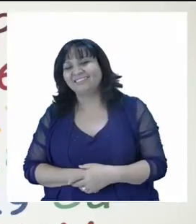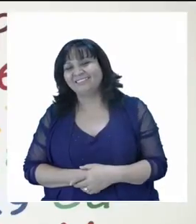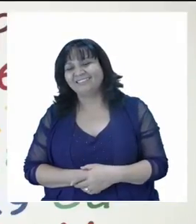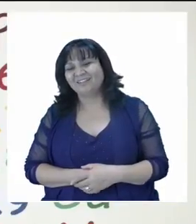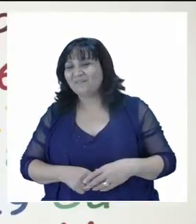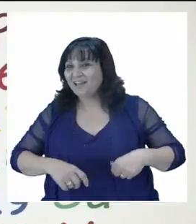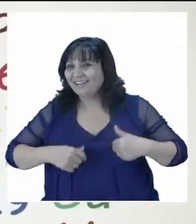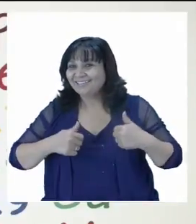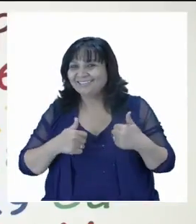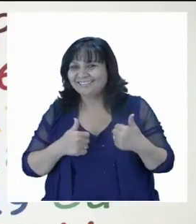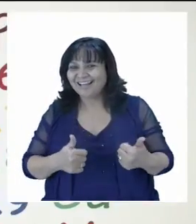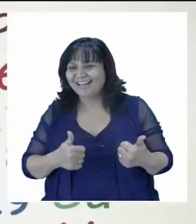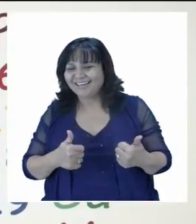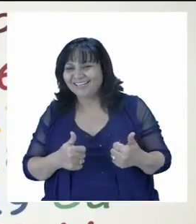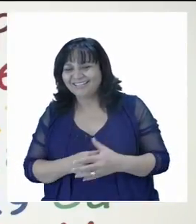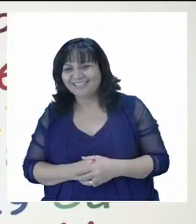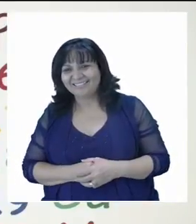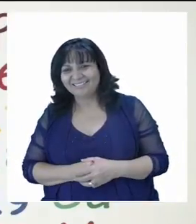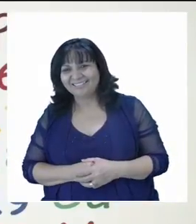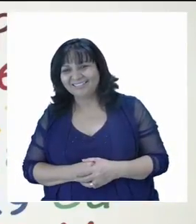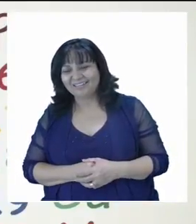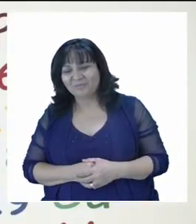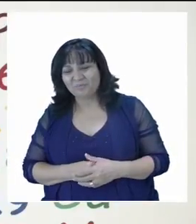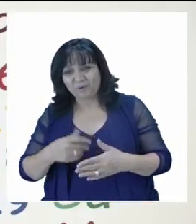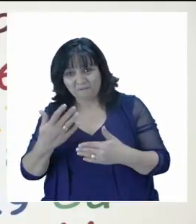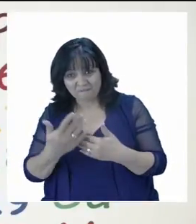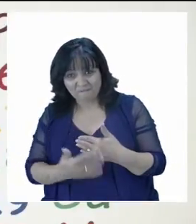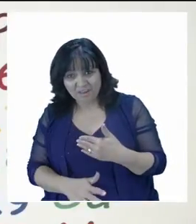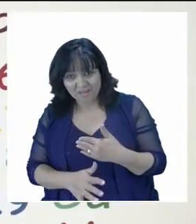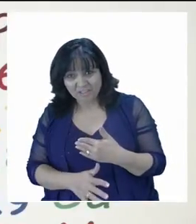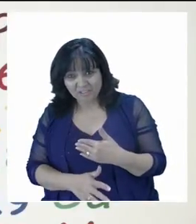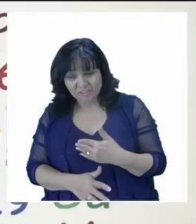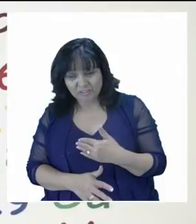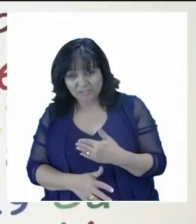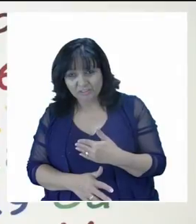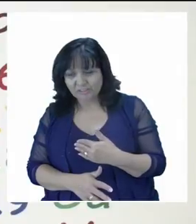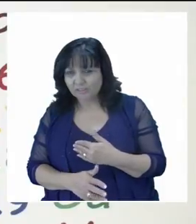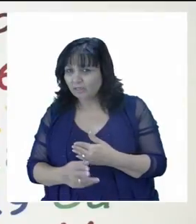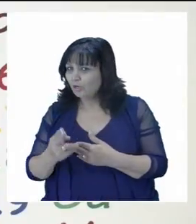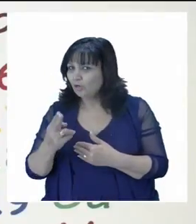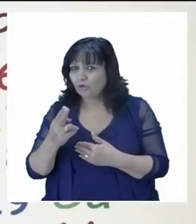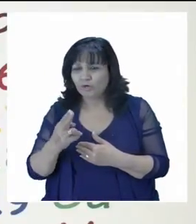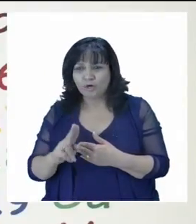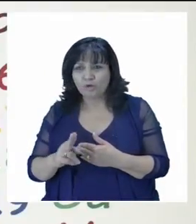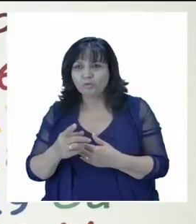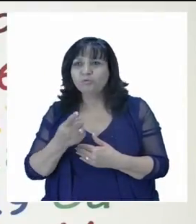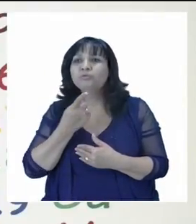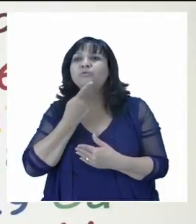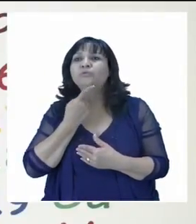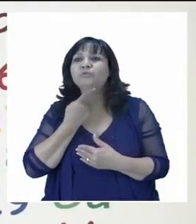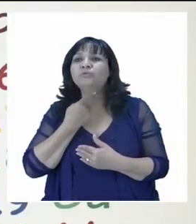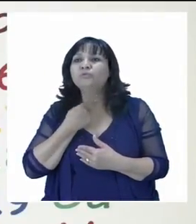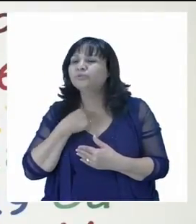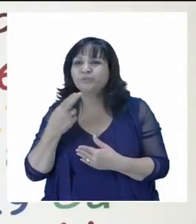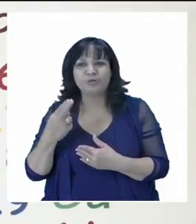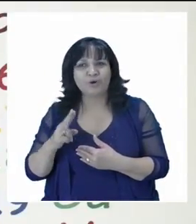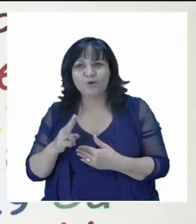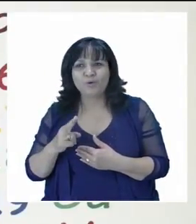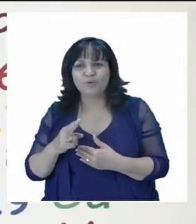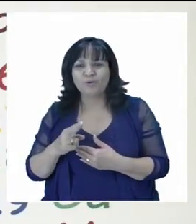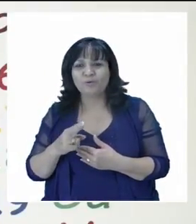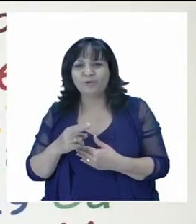Well done. And when we are done brushing our teeth, we don't swallow. Instead,